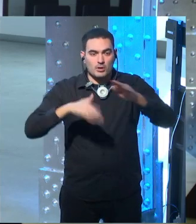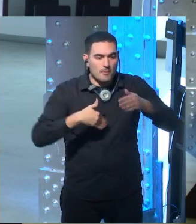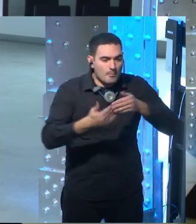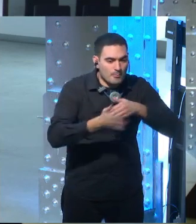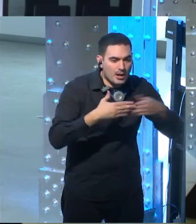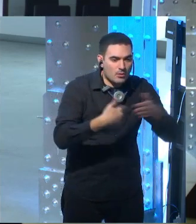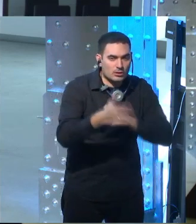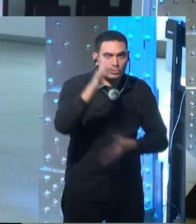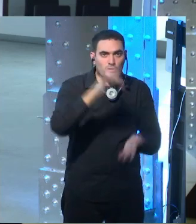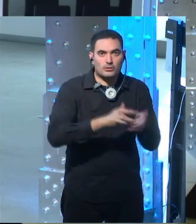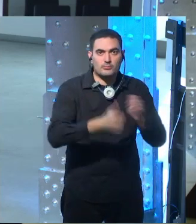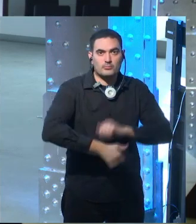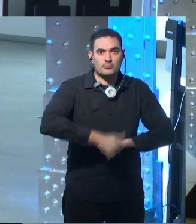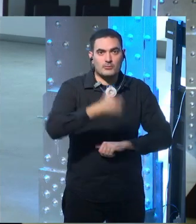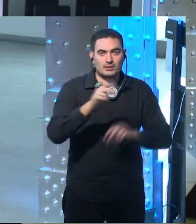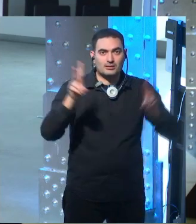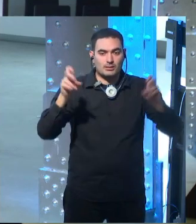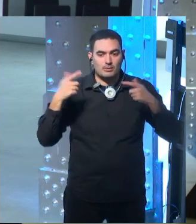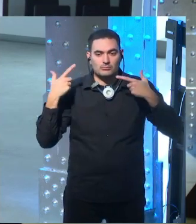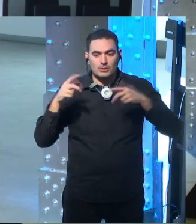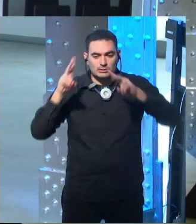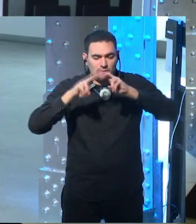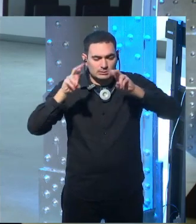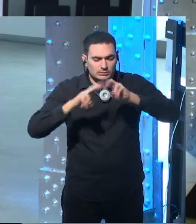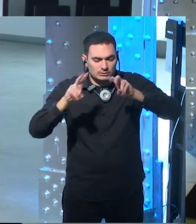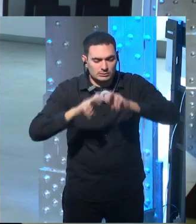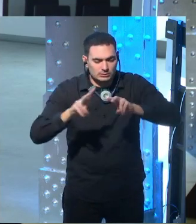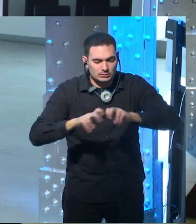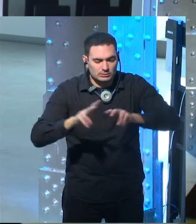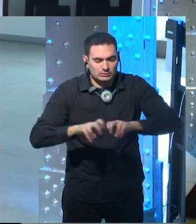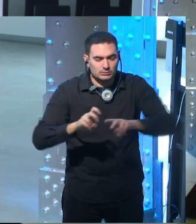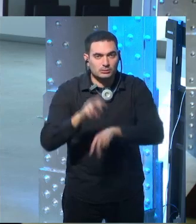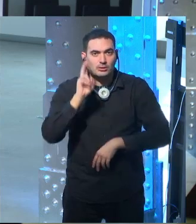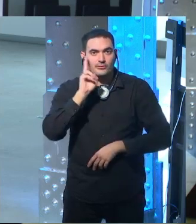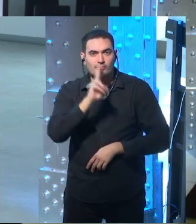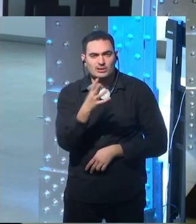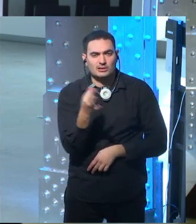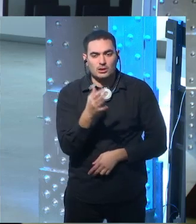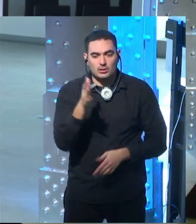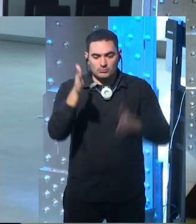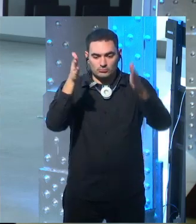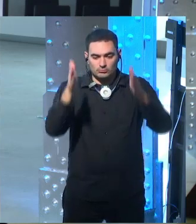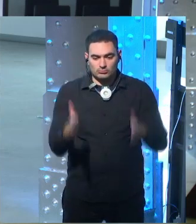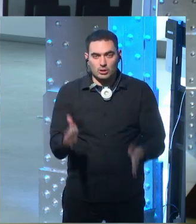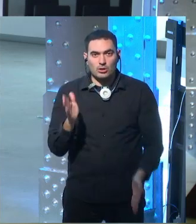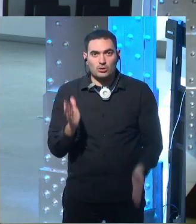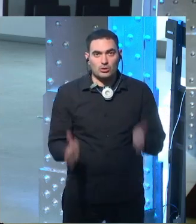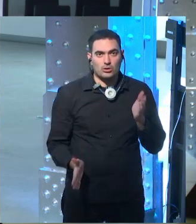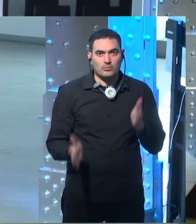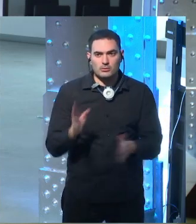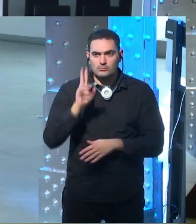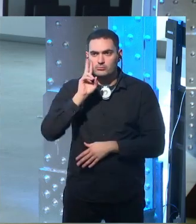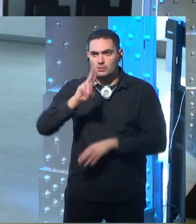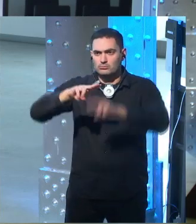And recent research actually even shows that robots have led to net